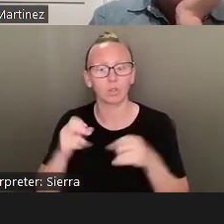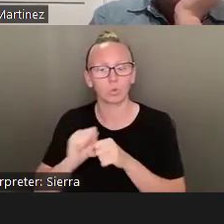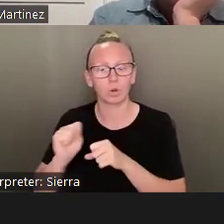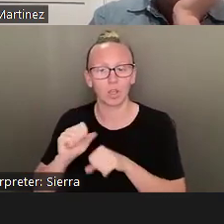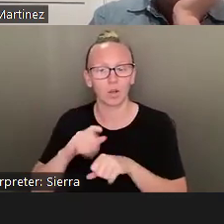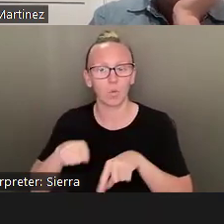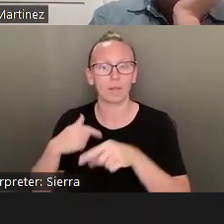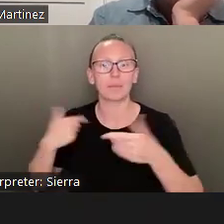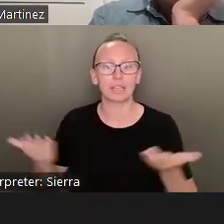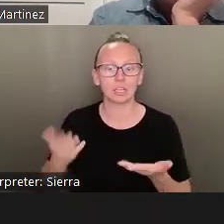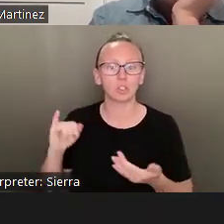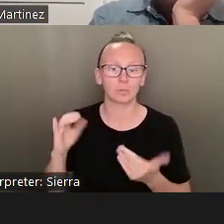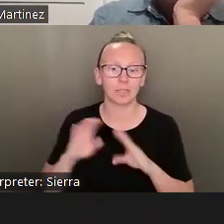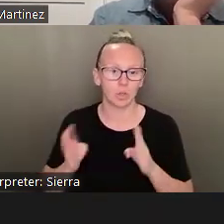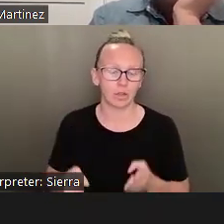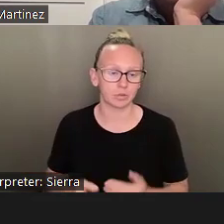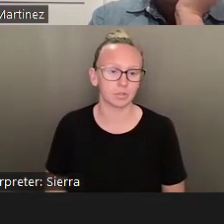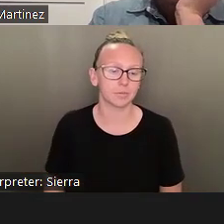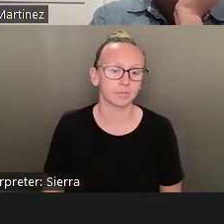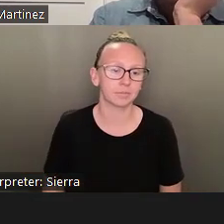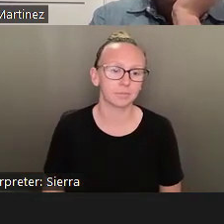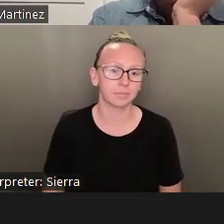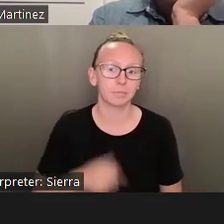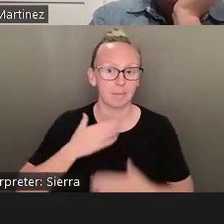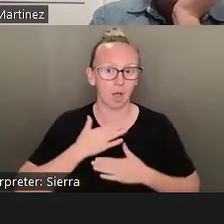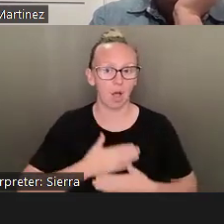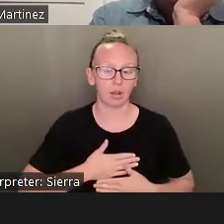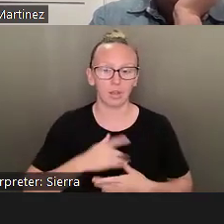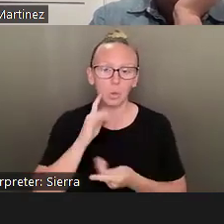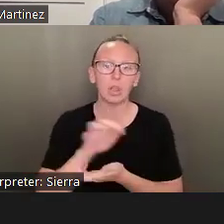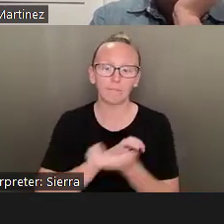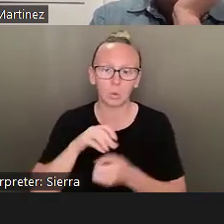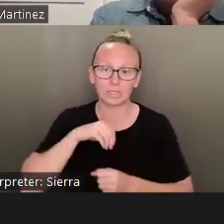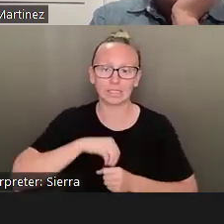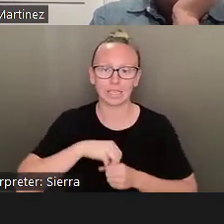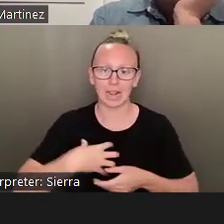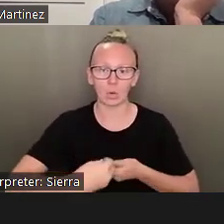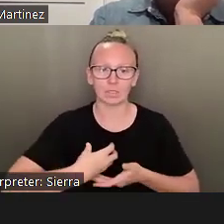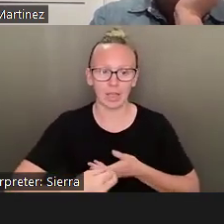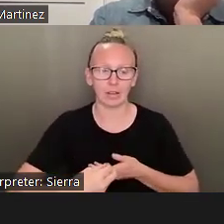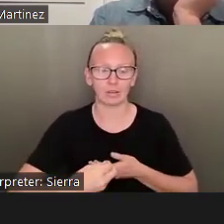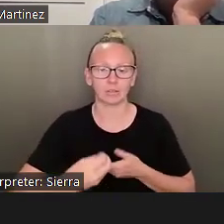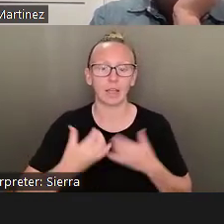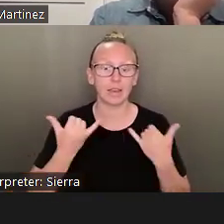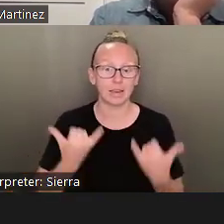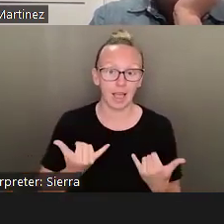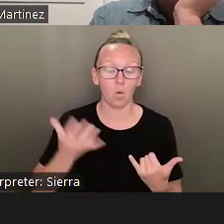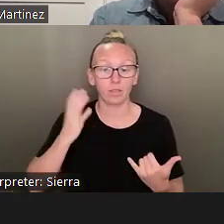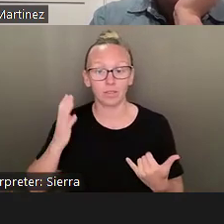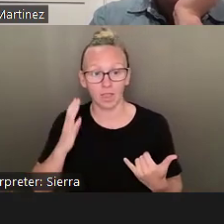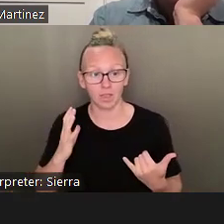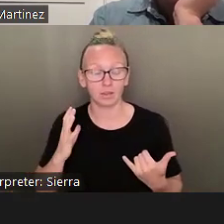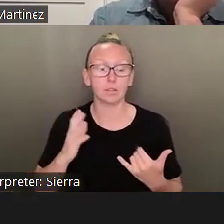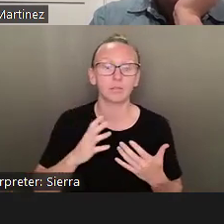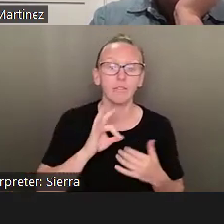Castle House. My body confuses inside and outside, now and then, form and